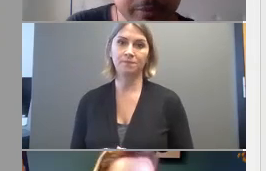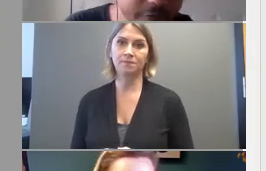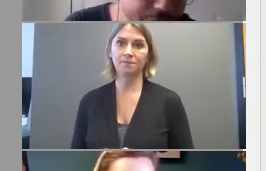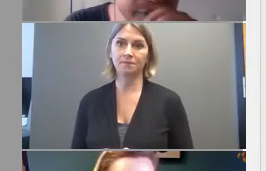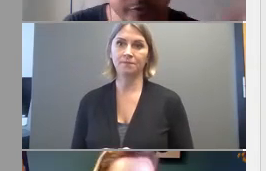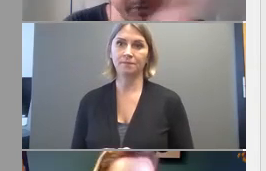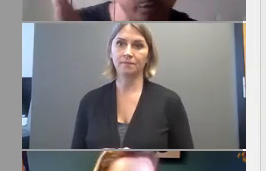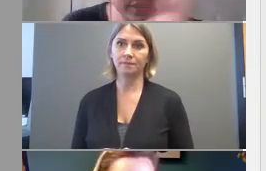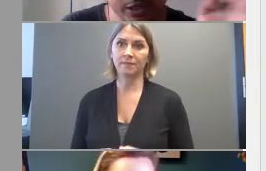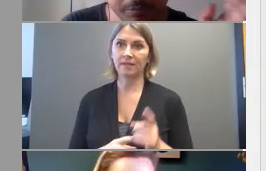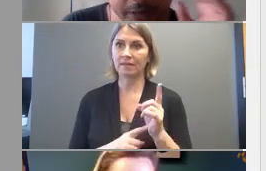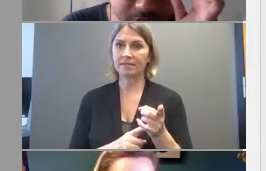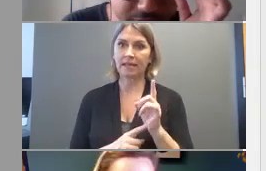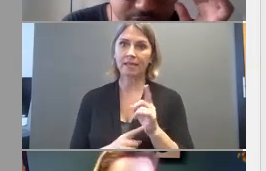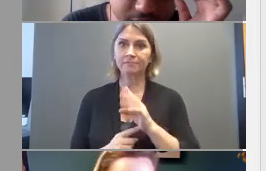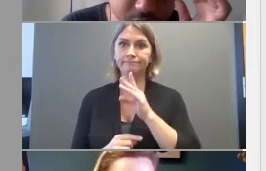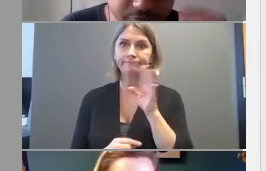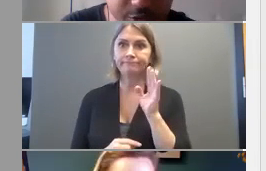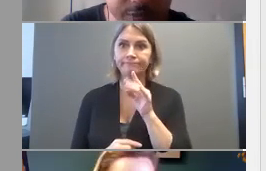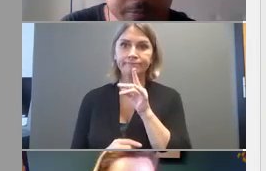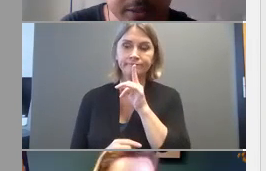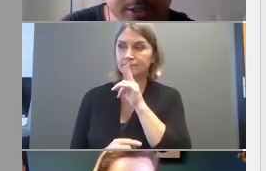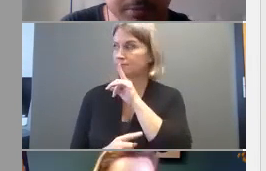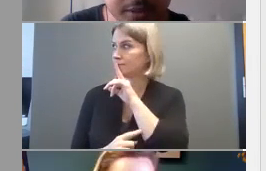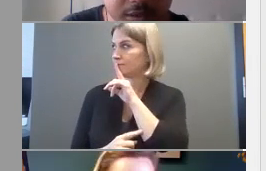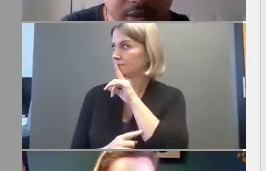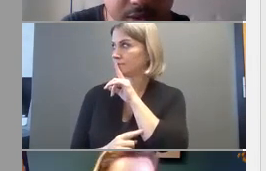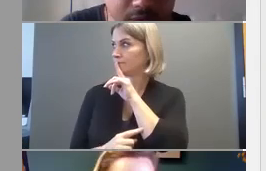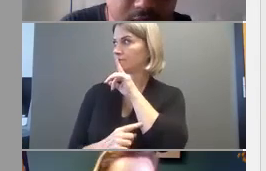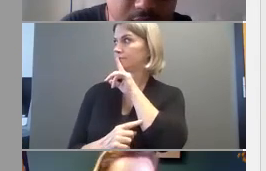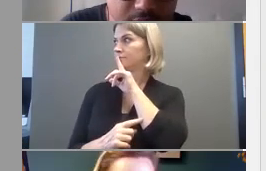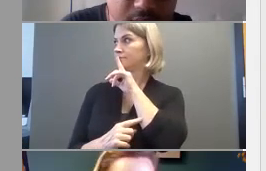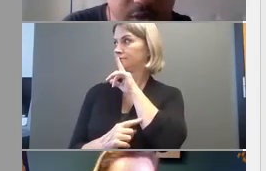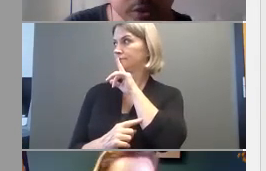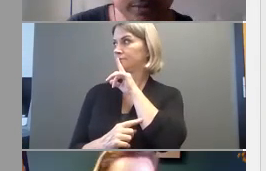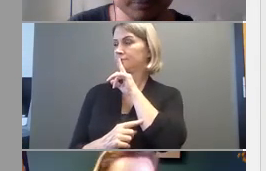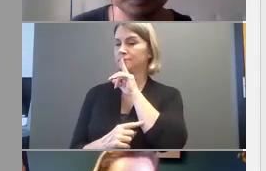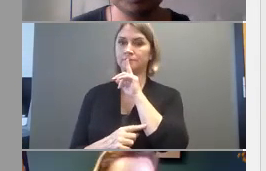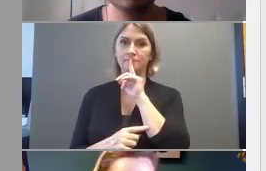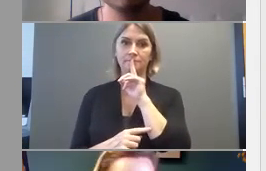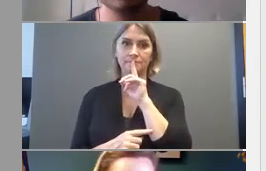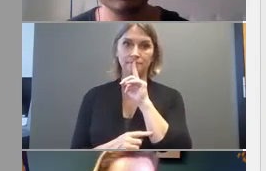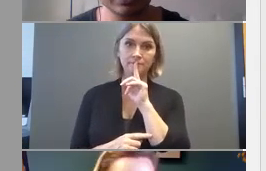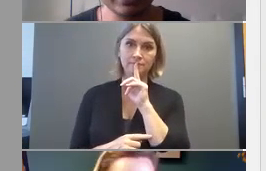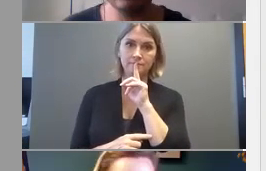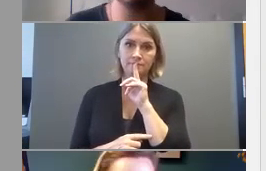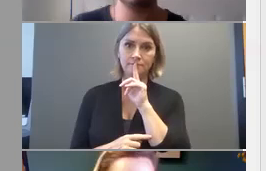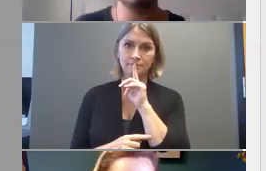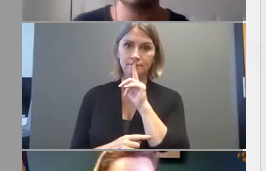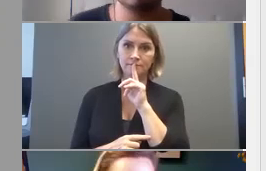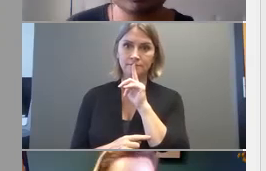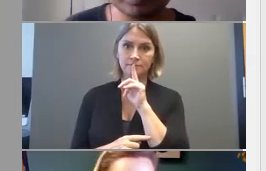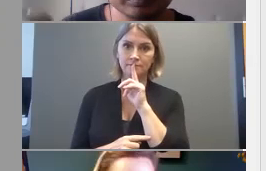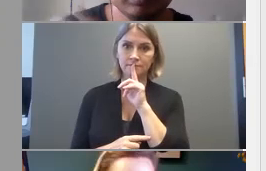And it's a bit confusing for me moving around, but I'm just figuring out a way to explain this better. Okay.